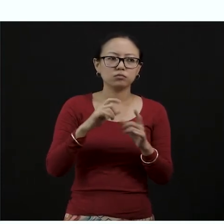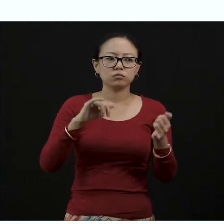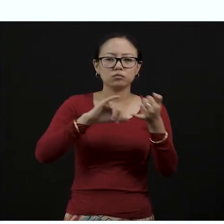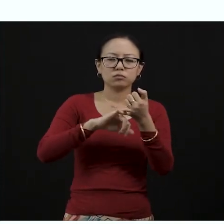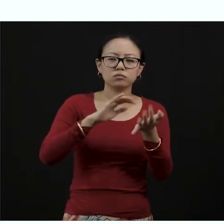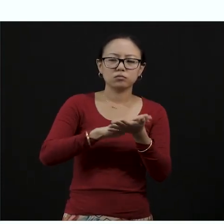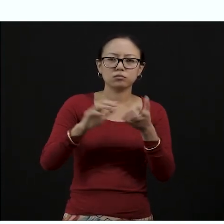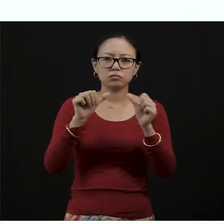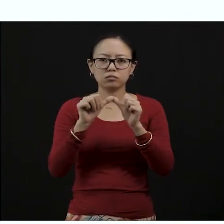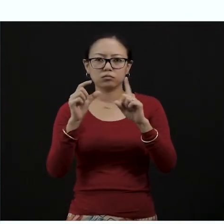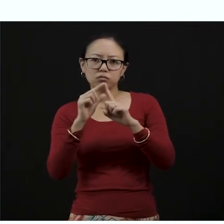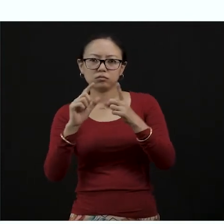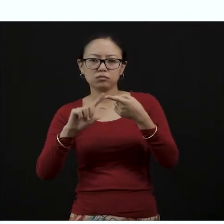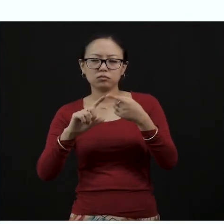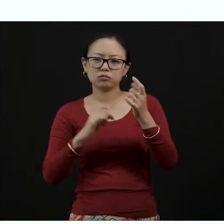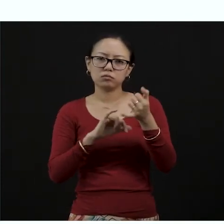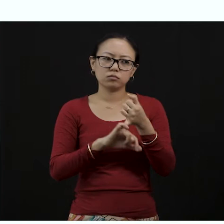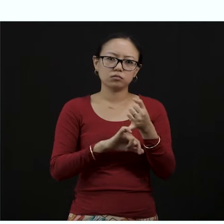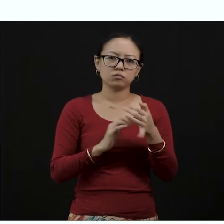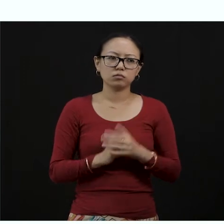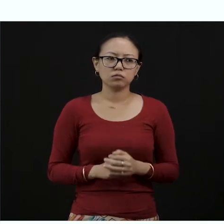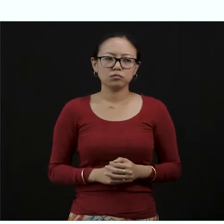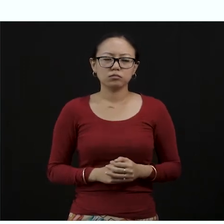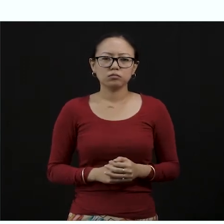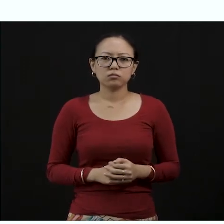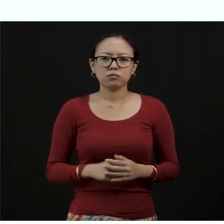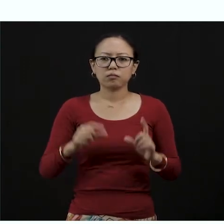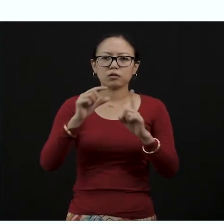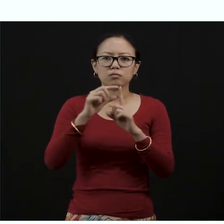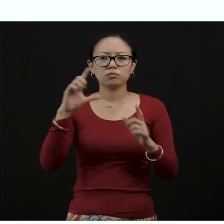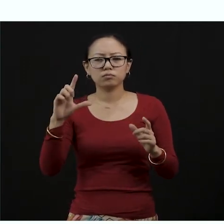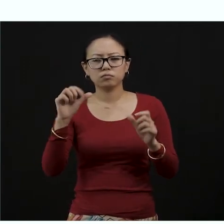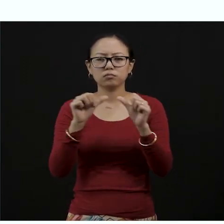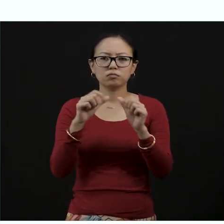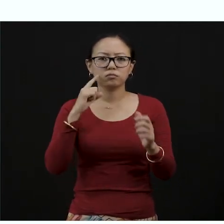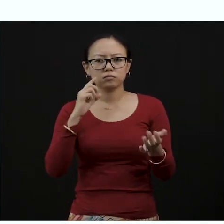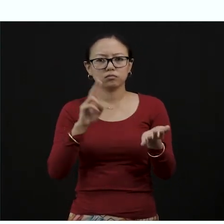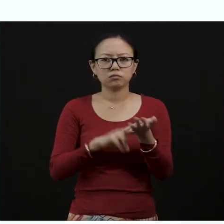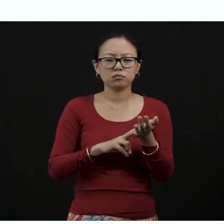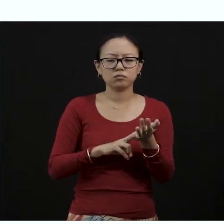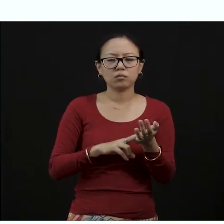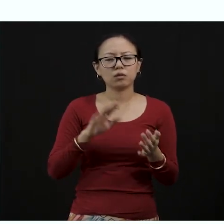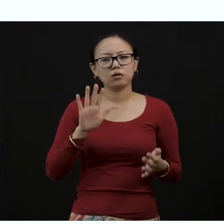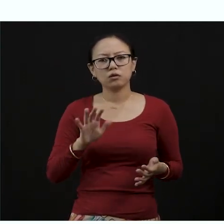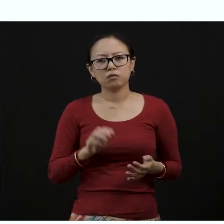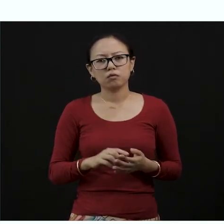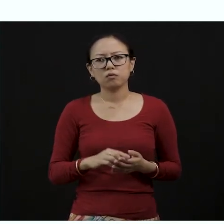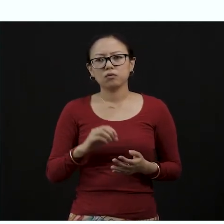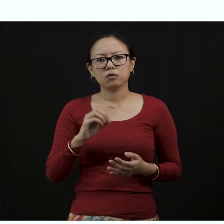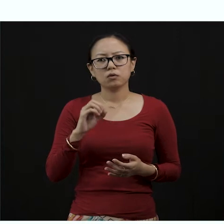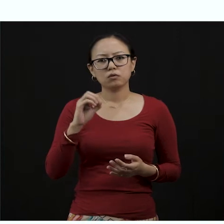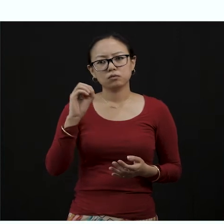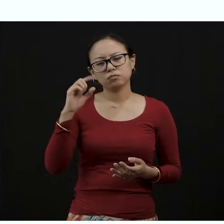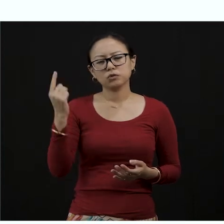has only one face and only 2 dimensions, that is length and breadth. But here in solid